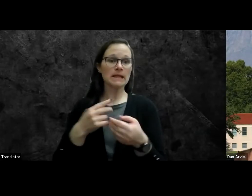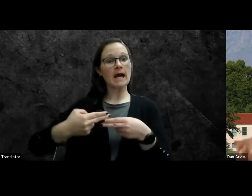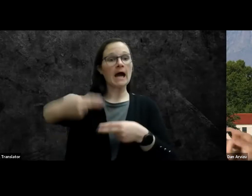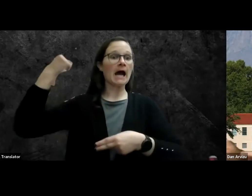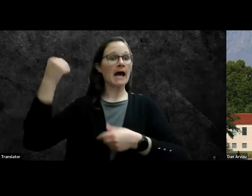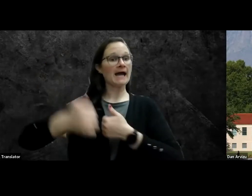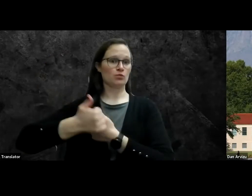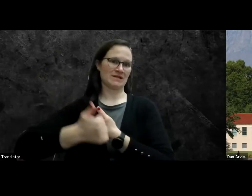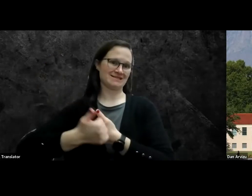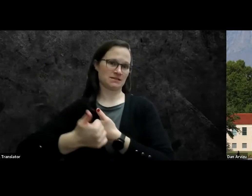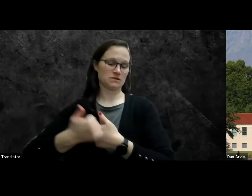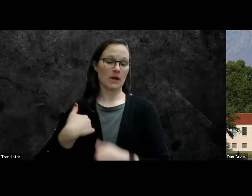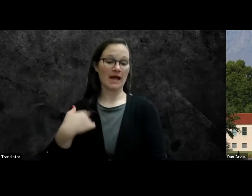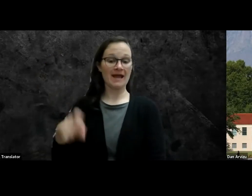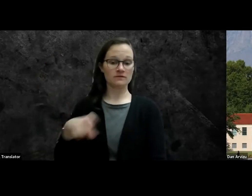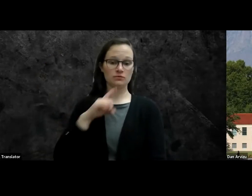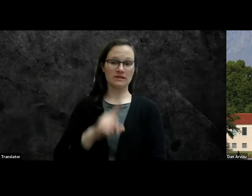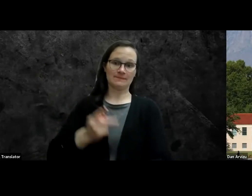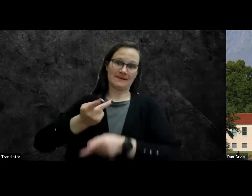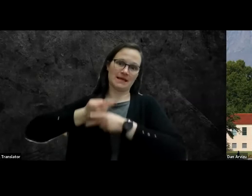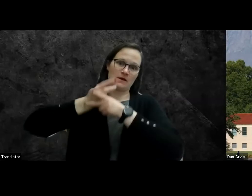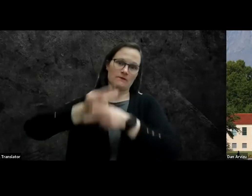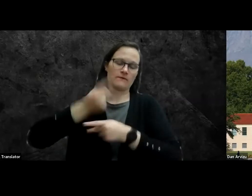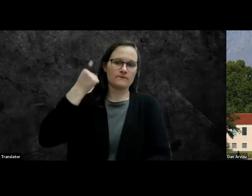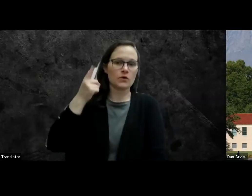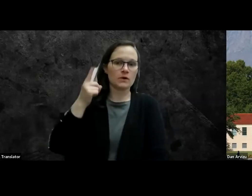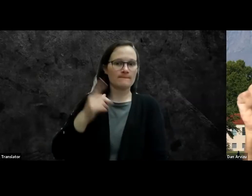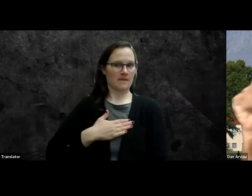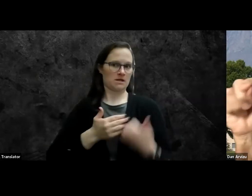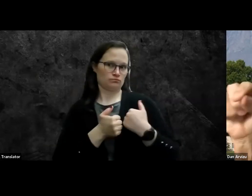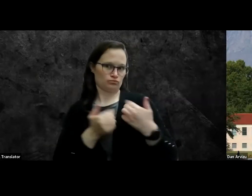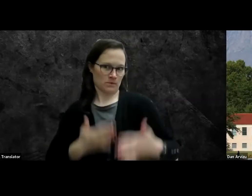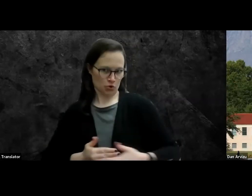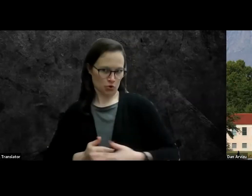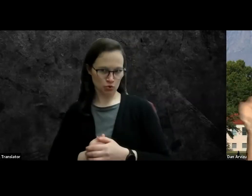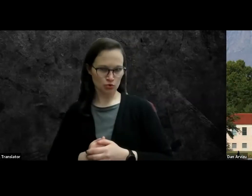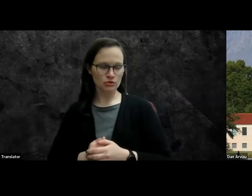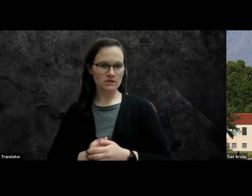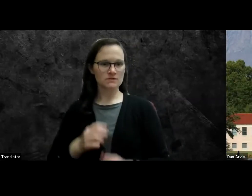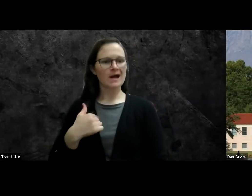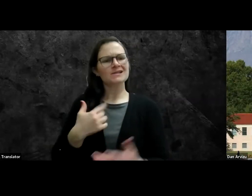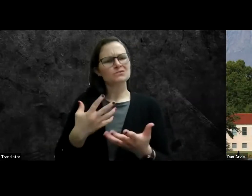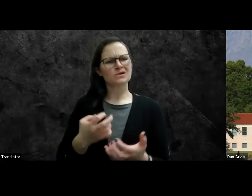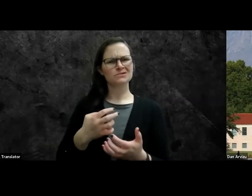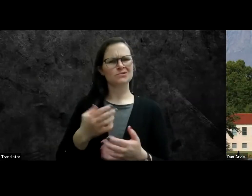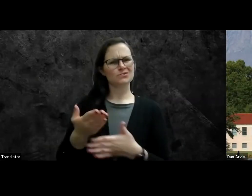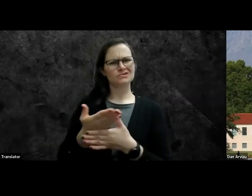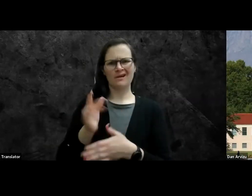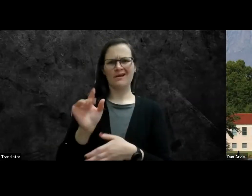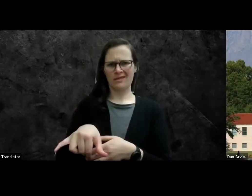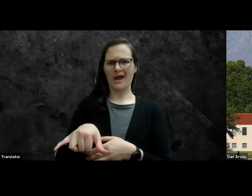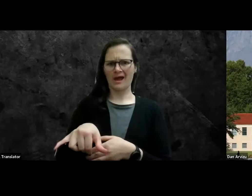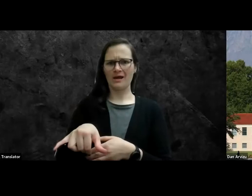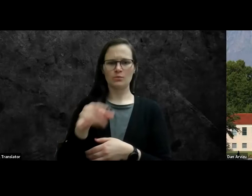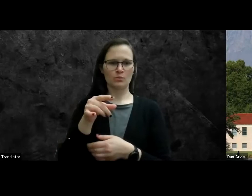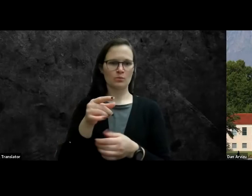myself as though I'm in that high risk category as well. So I just wanted to highlight that particular point and bring that home perhaps a little bit more